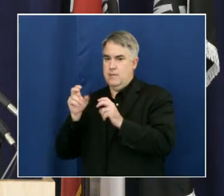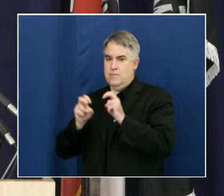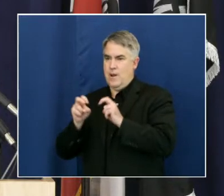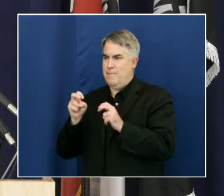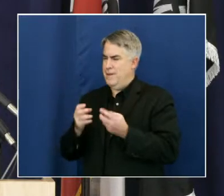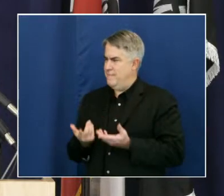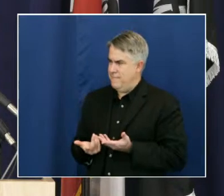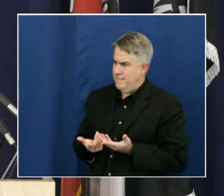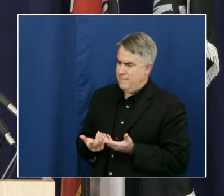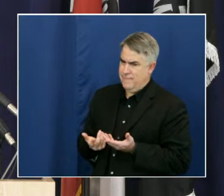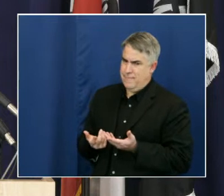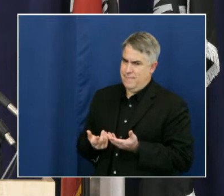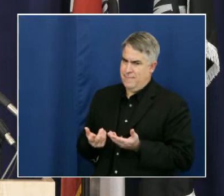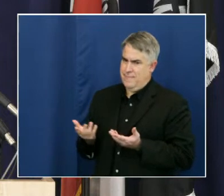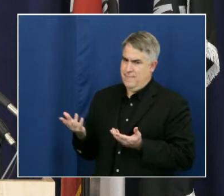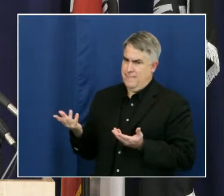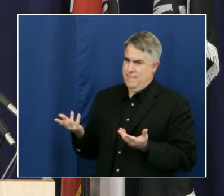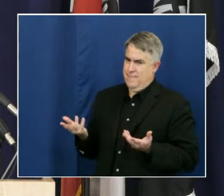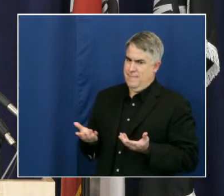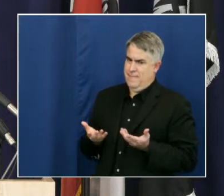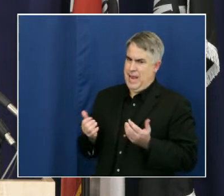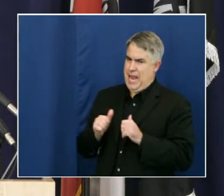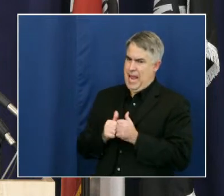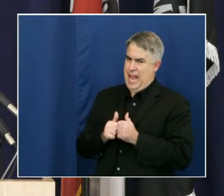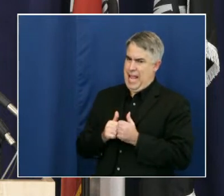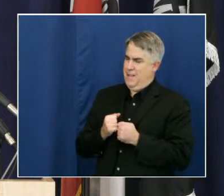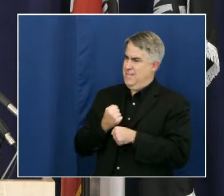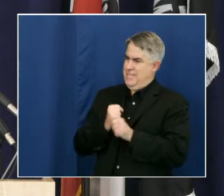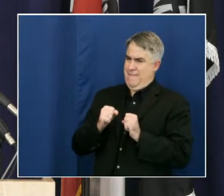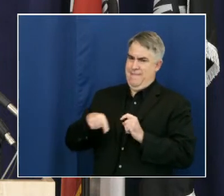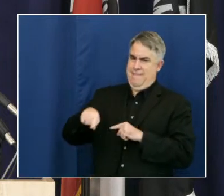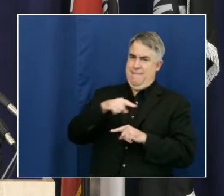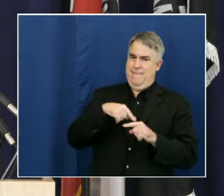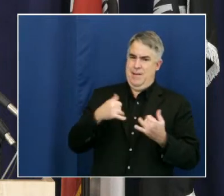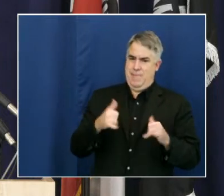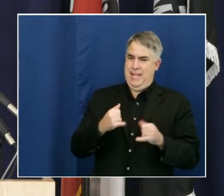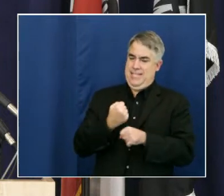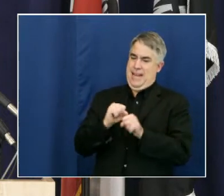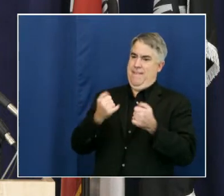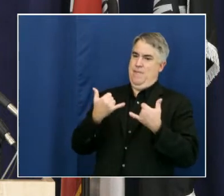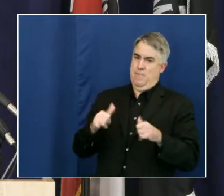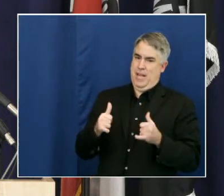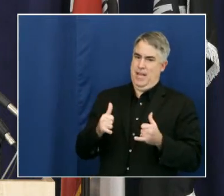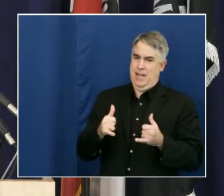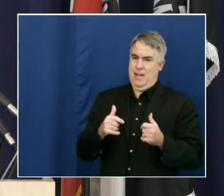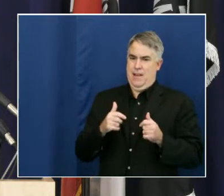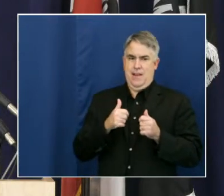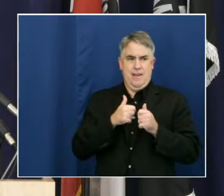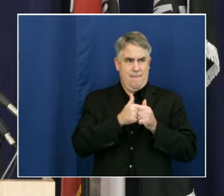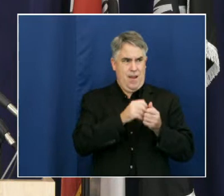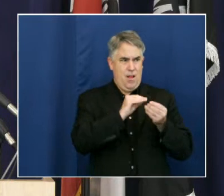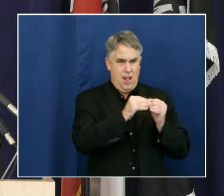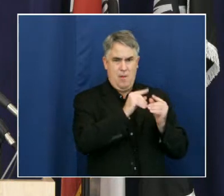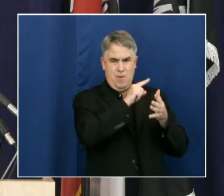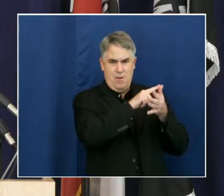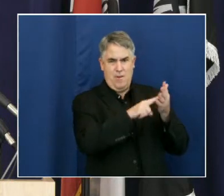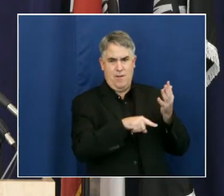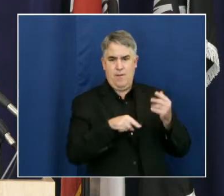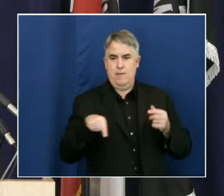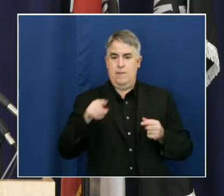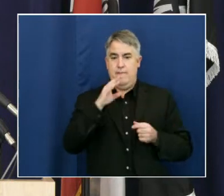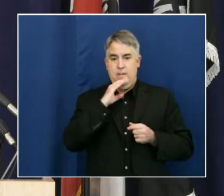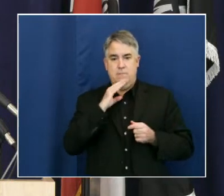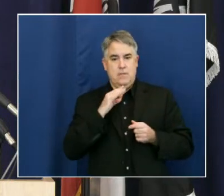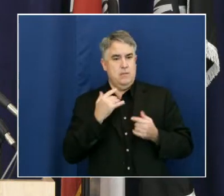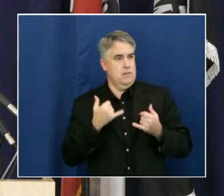they have a safe way to return to play, backed by health data, and are frustrated because they cannot talk to local or state